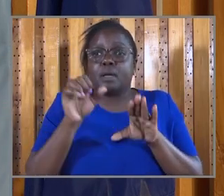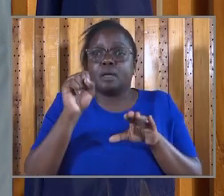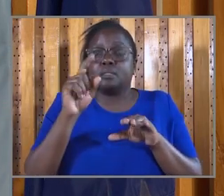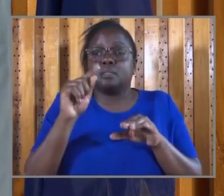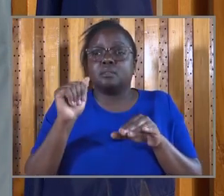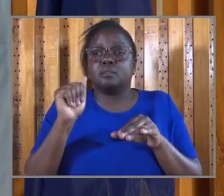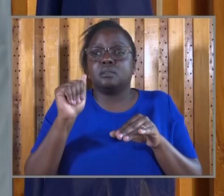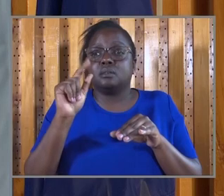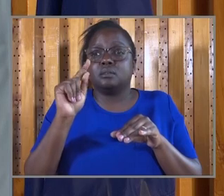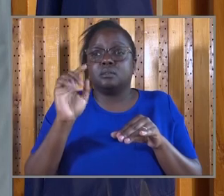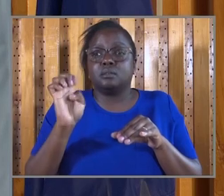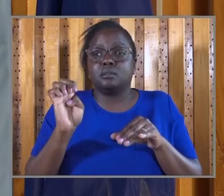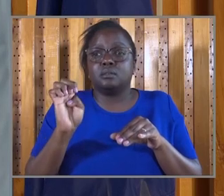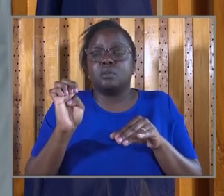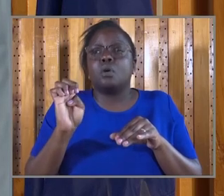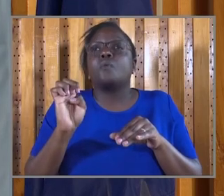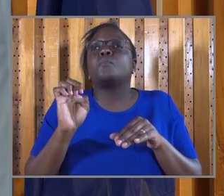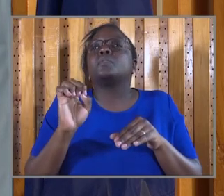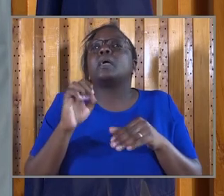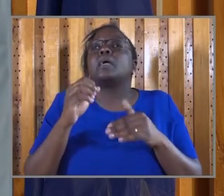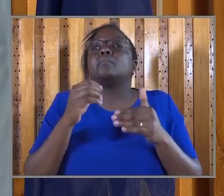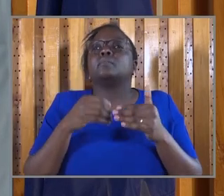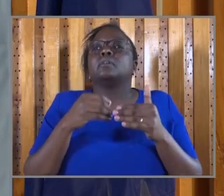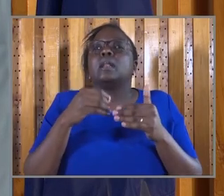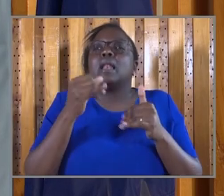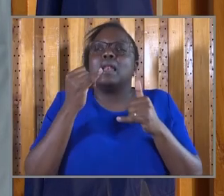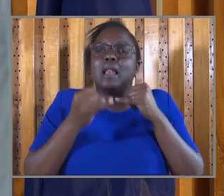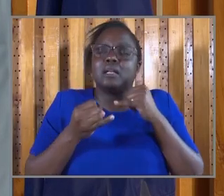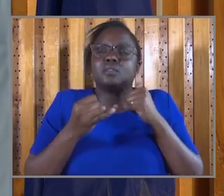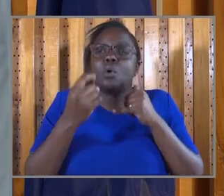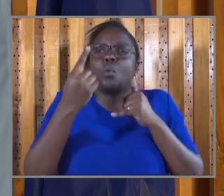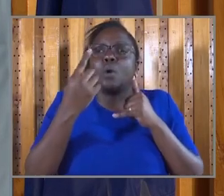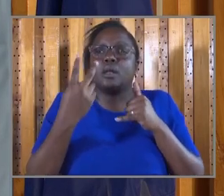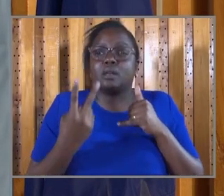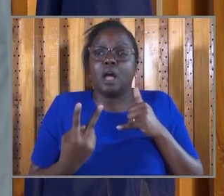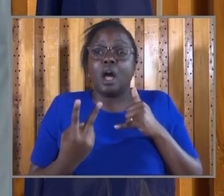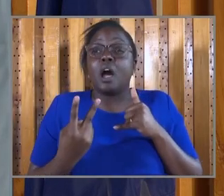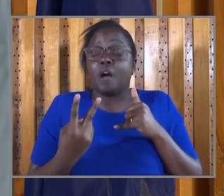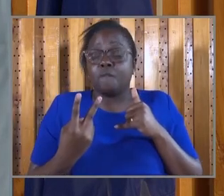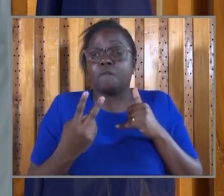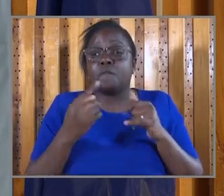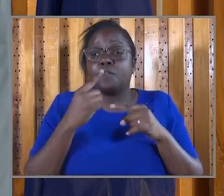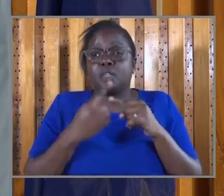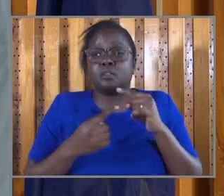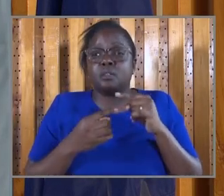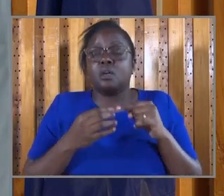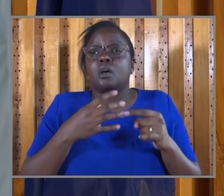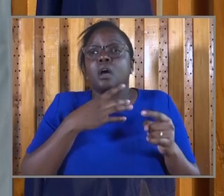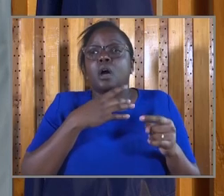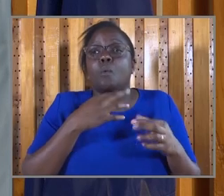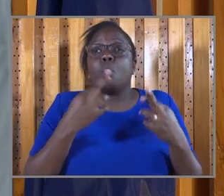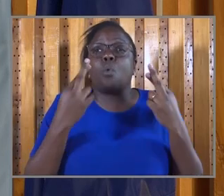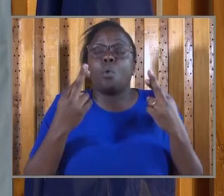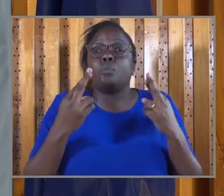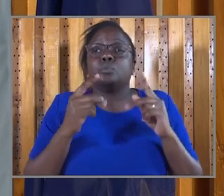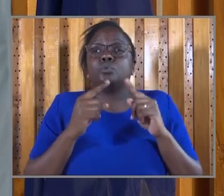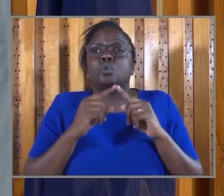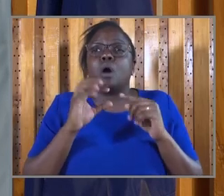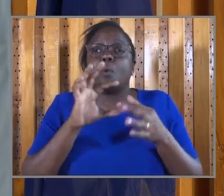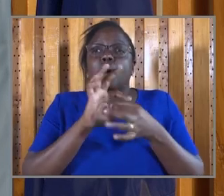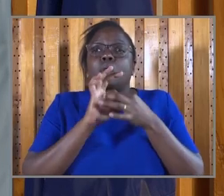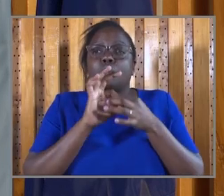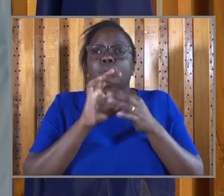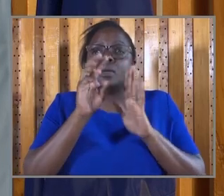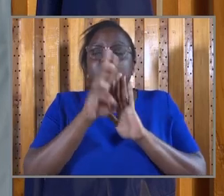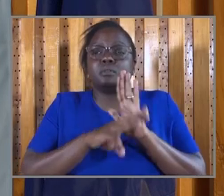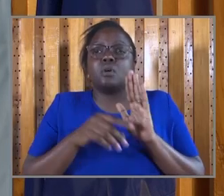here in the last 1.5 years. It is a testimony, I would hope, to our commitment and our strong